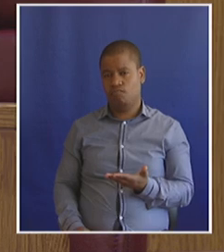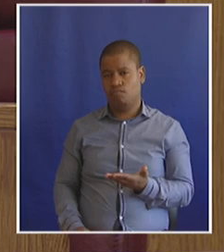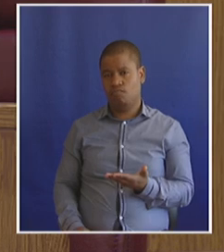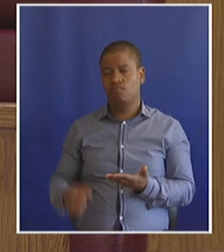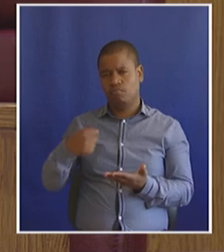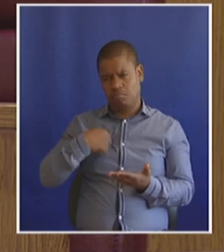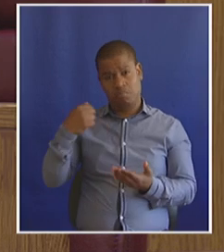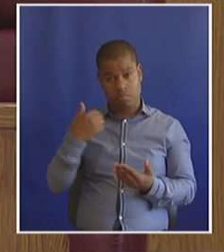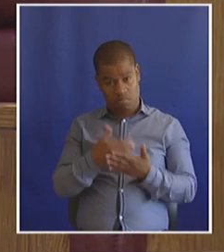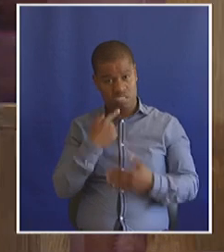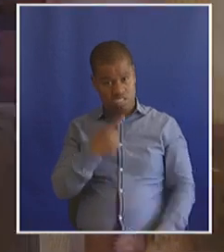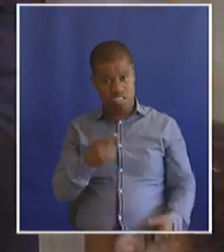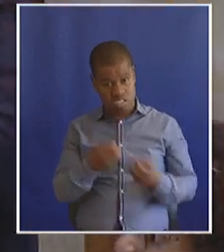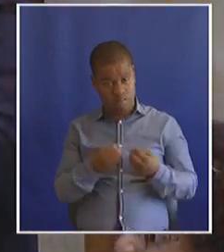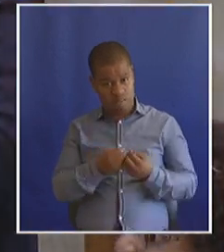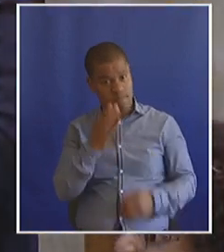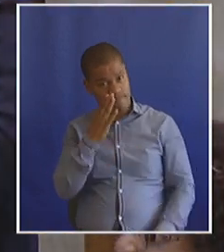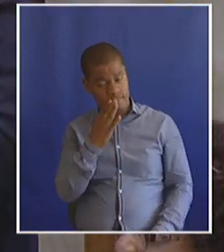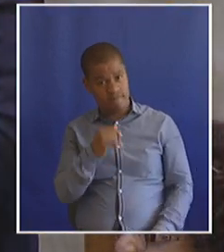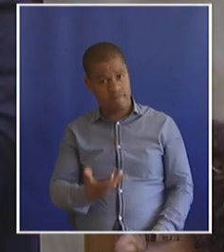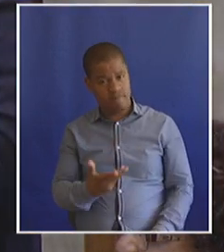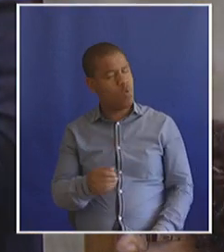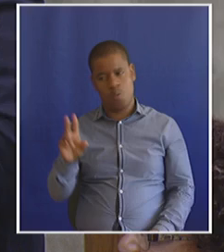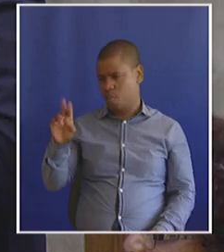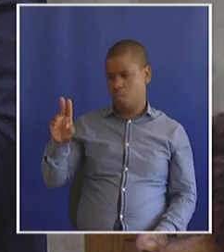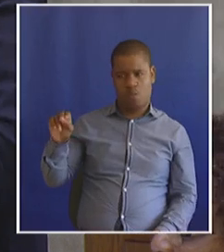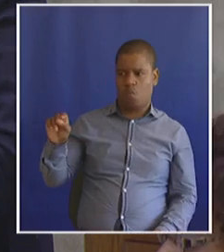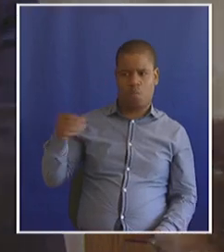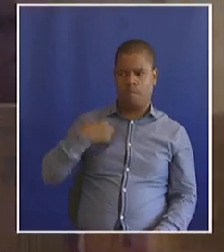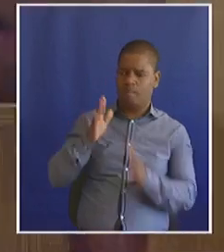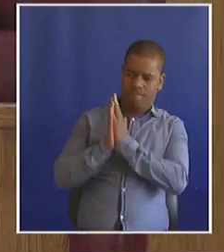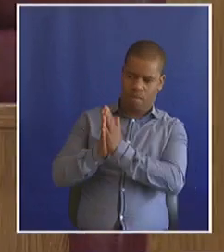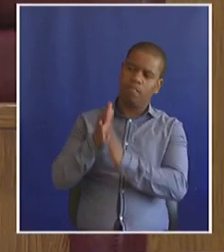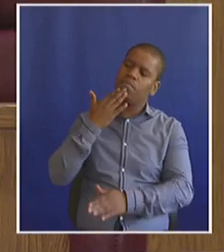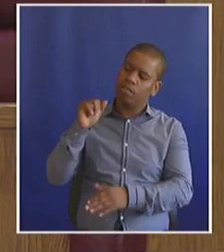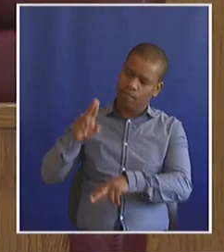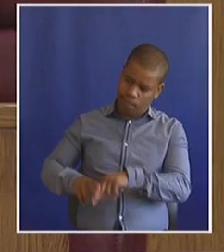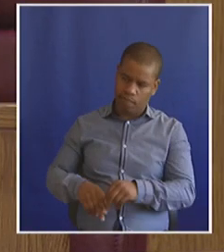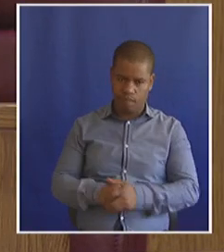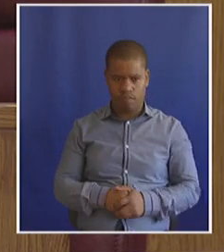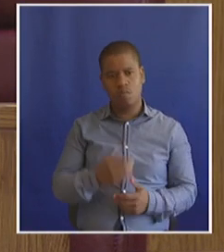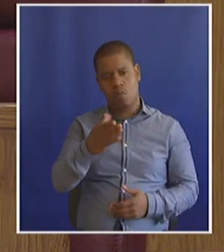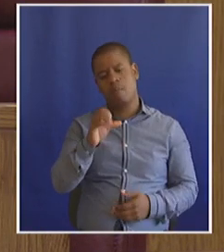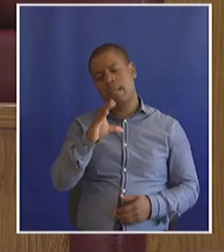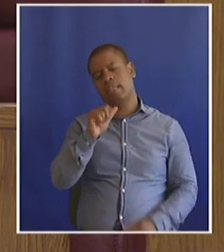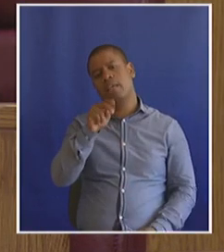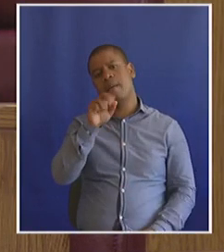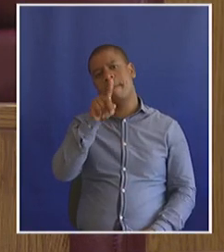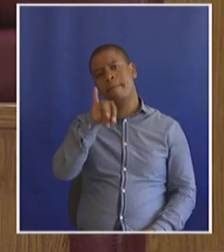something about that? No, Honourable Tablanche. Please take your seat. Thank you. Honourable Timpi.